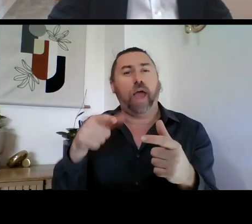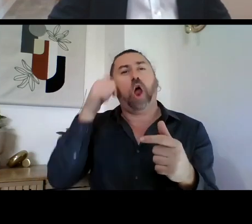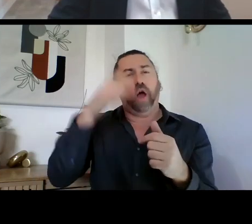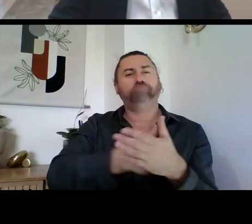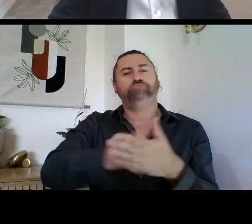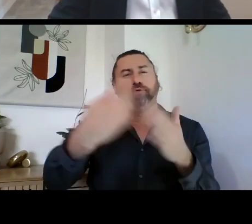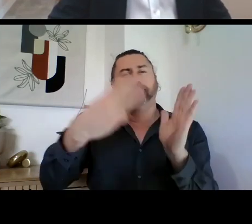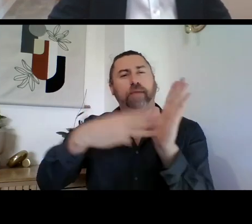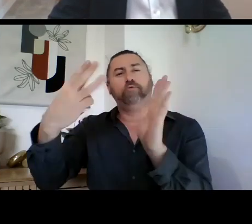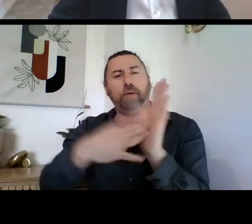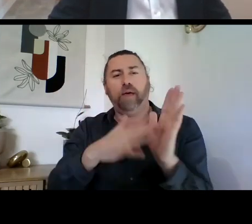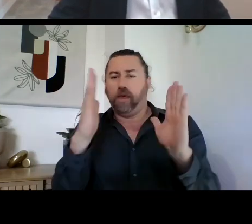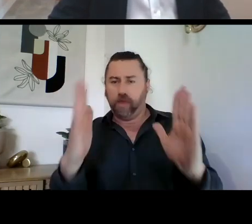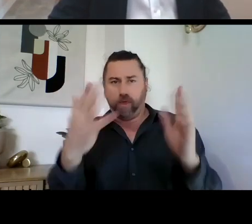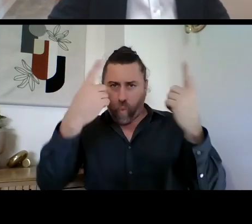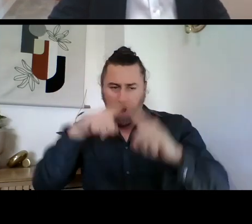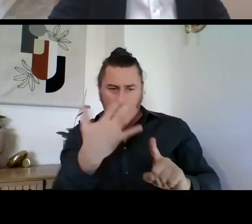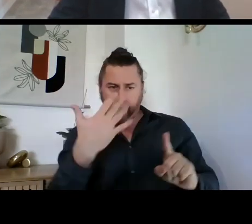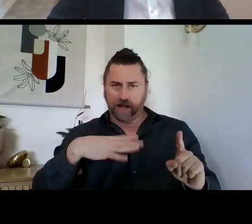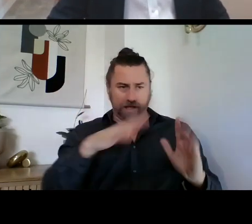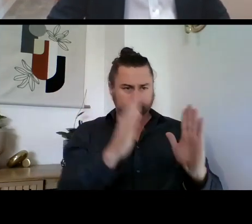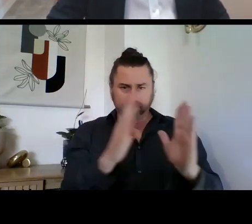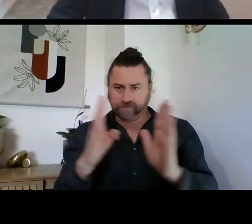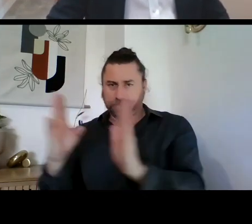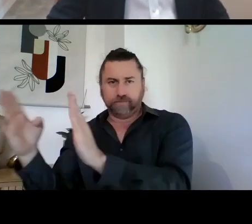it also includes respite.